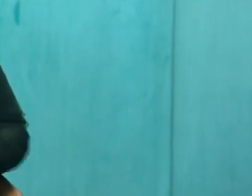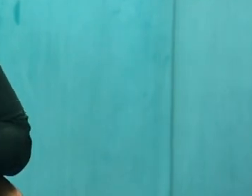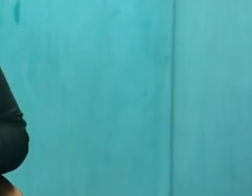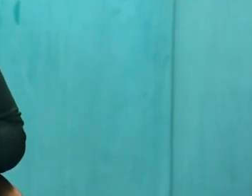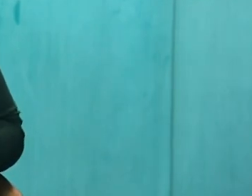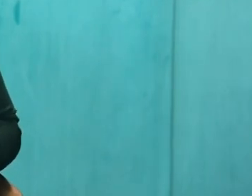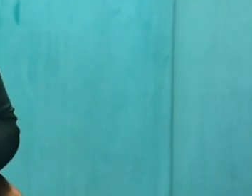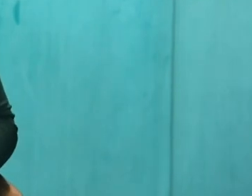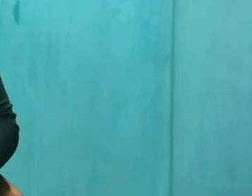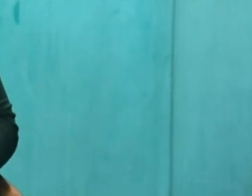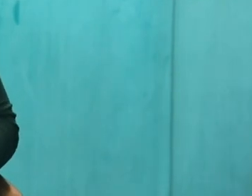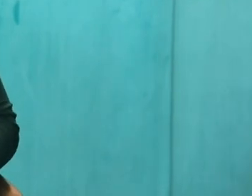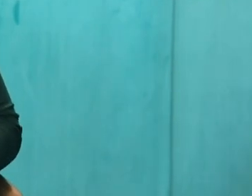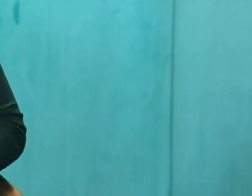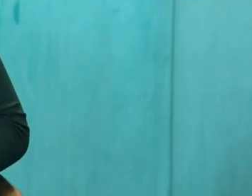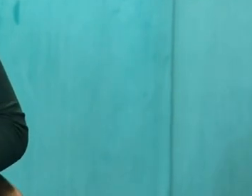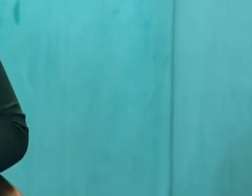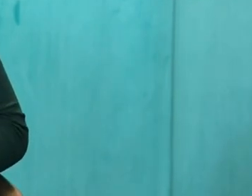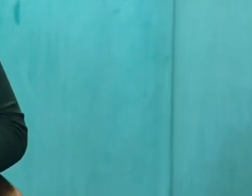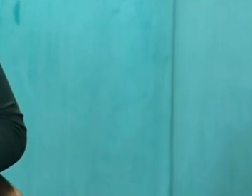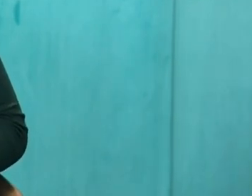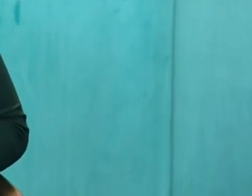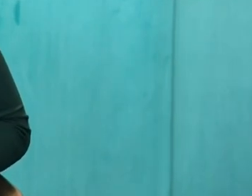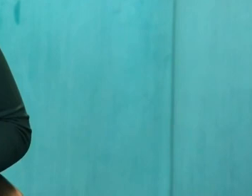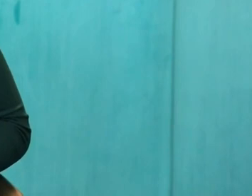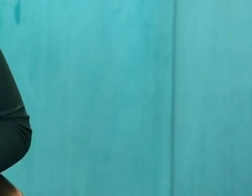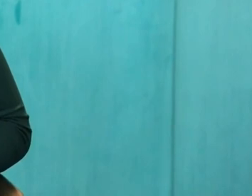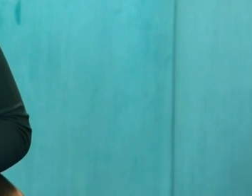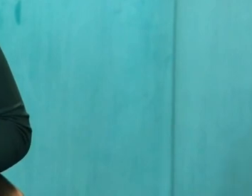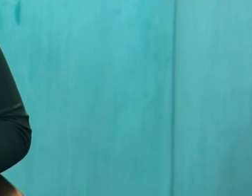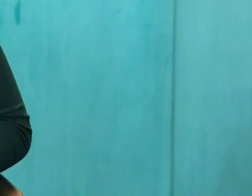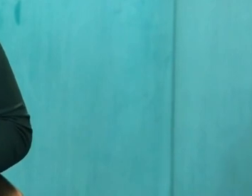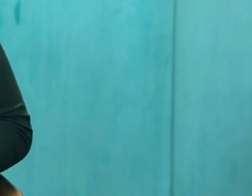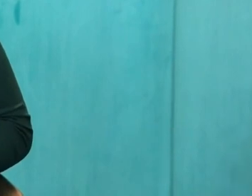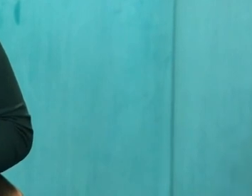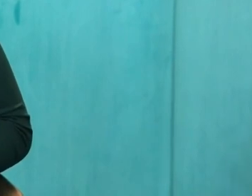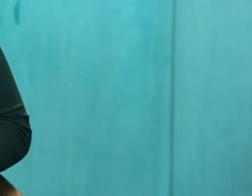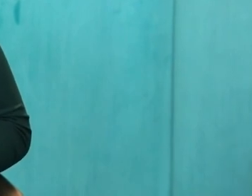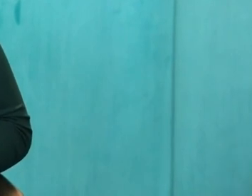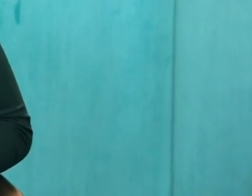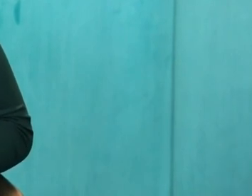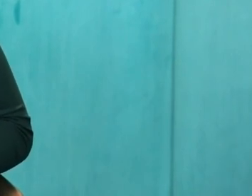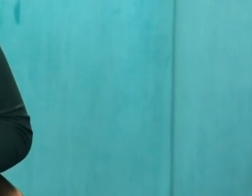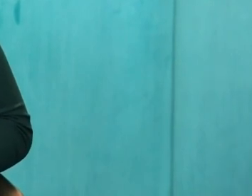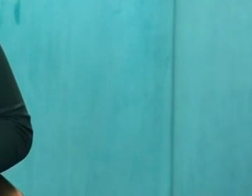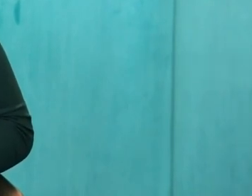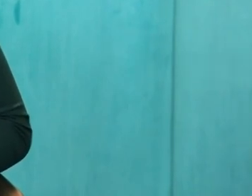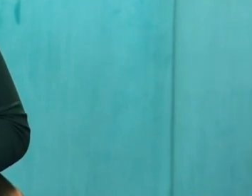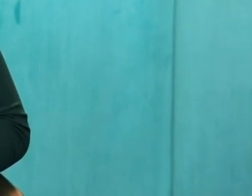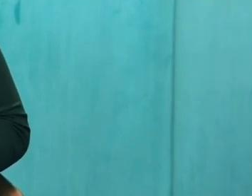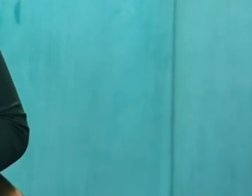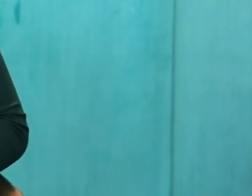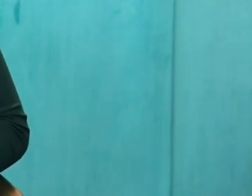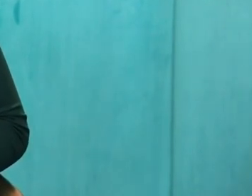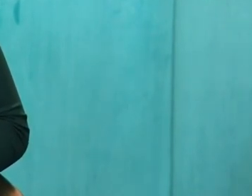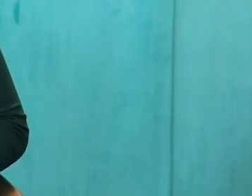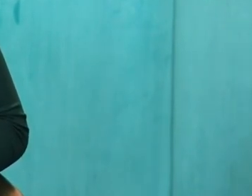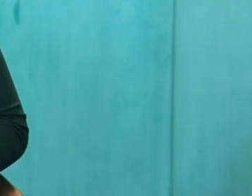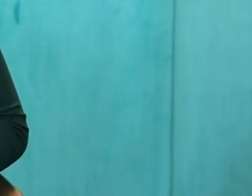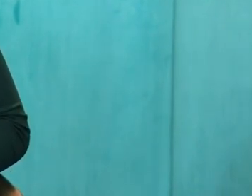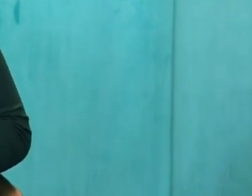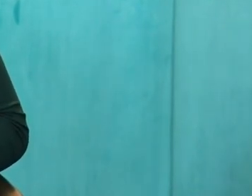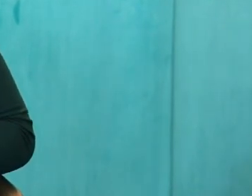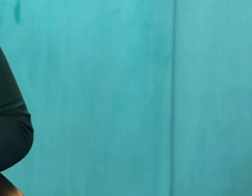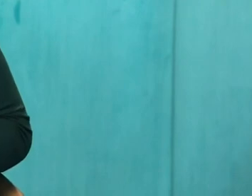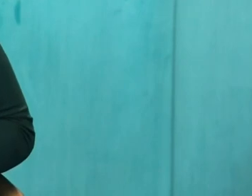up doing this really scary thing. So I wouldn't have done it if I wasn't forced, but that lesson, that experience taught